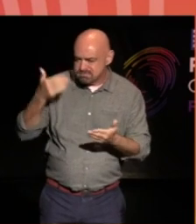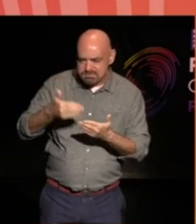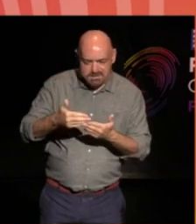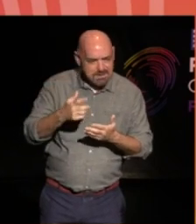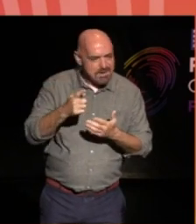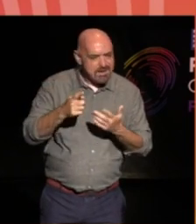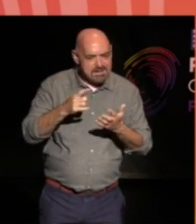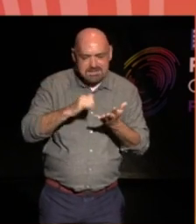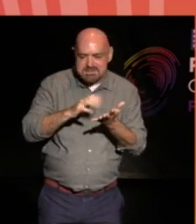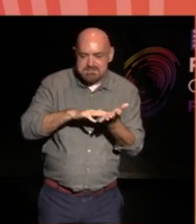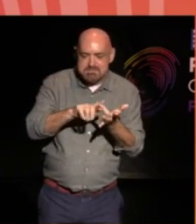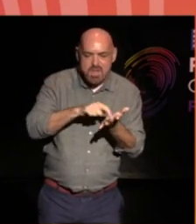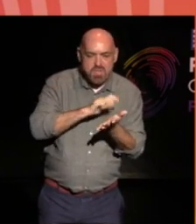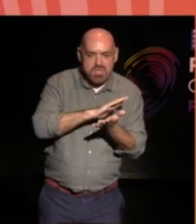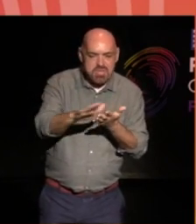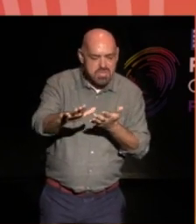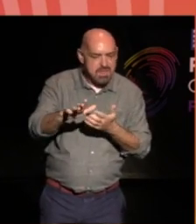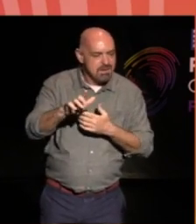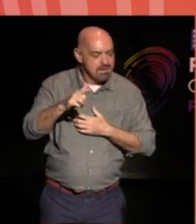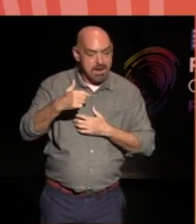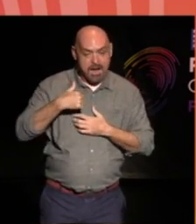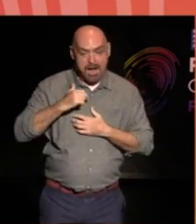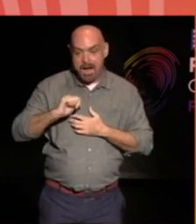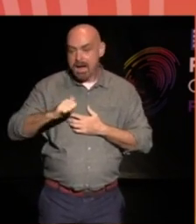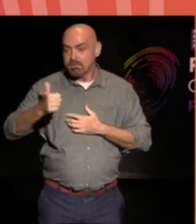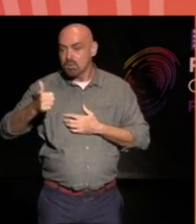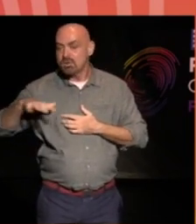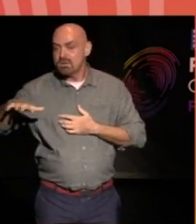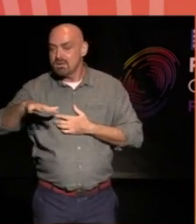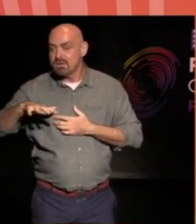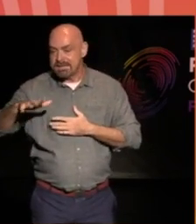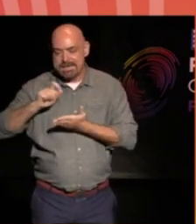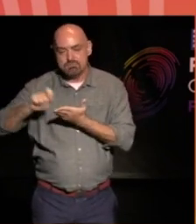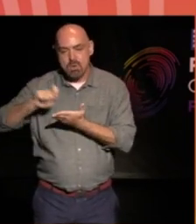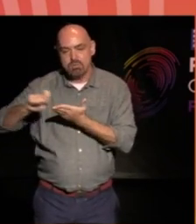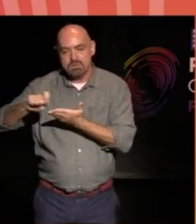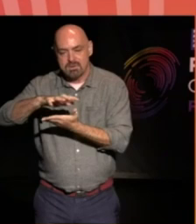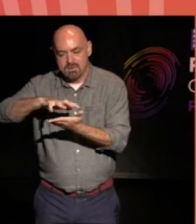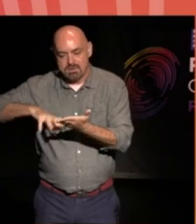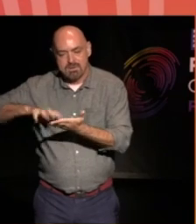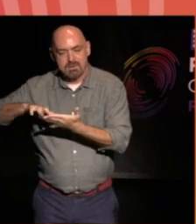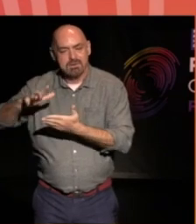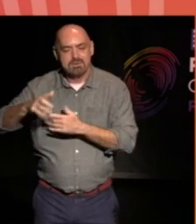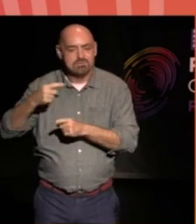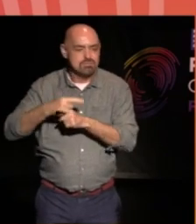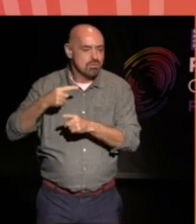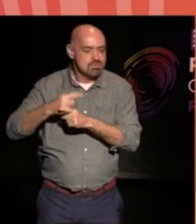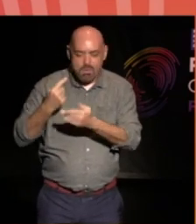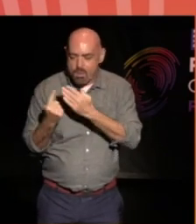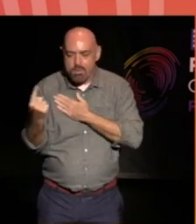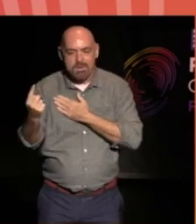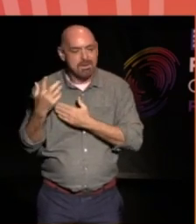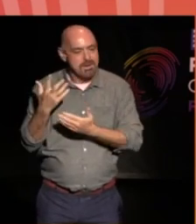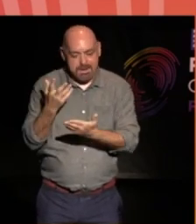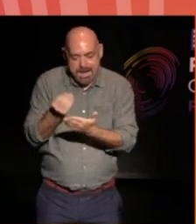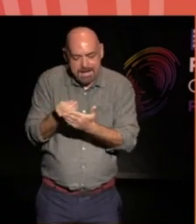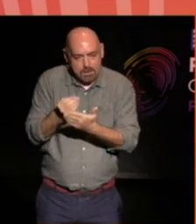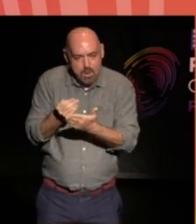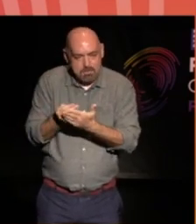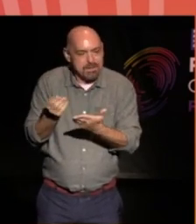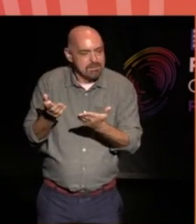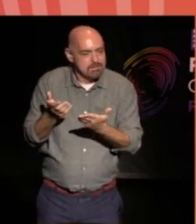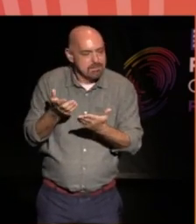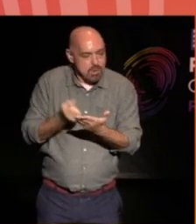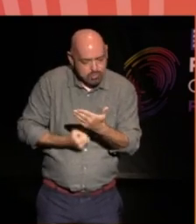wrote his Wealth of Nations, and I come from Gakoli, the place where he actually wrote it, and talked only about economic growth and trade